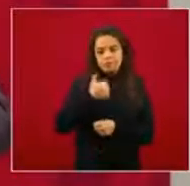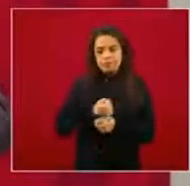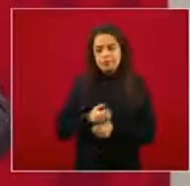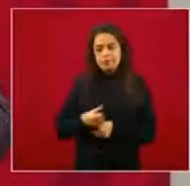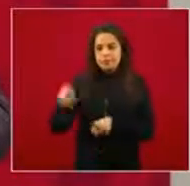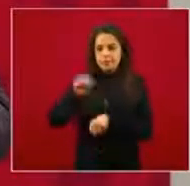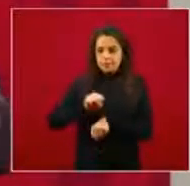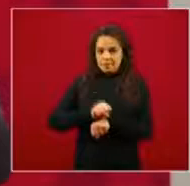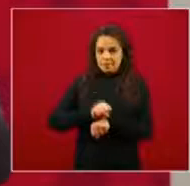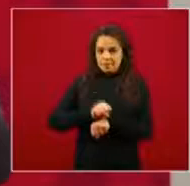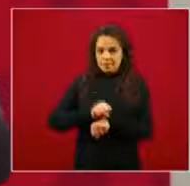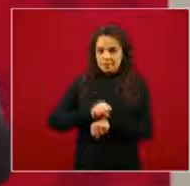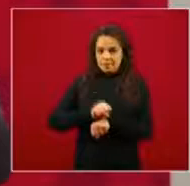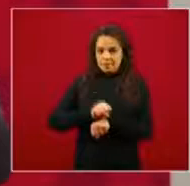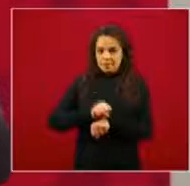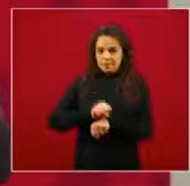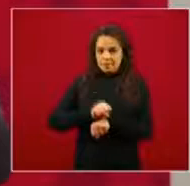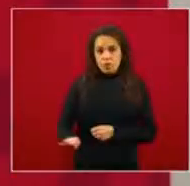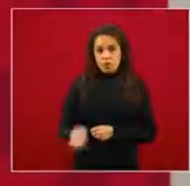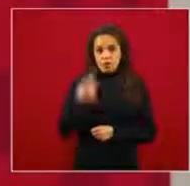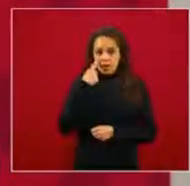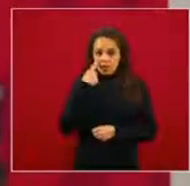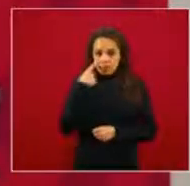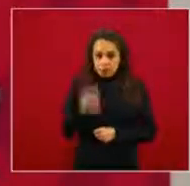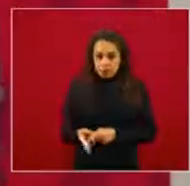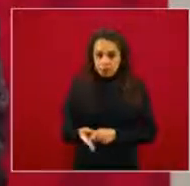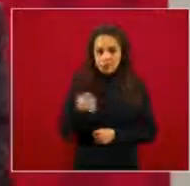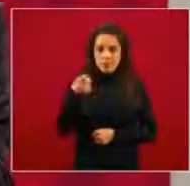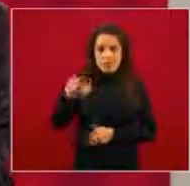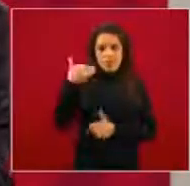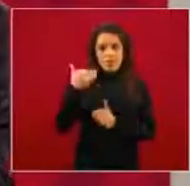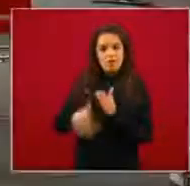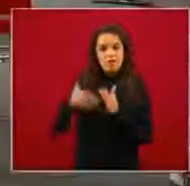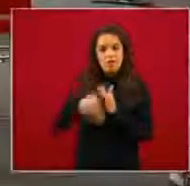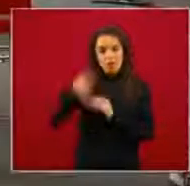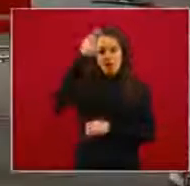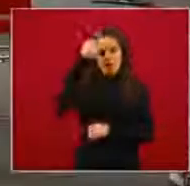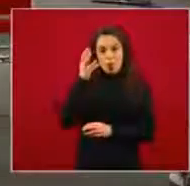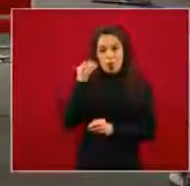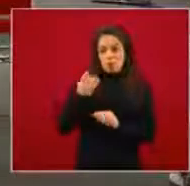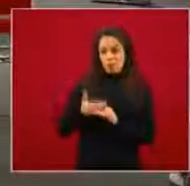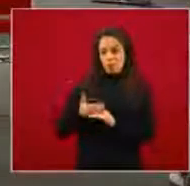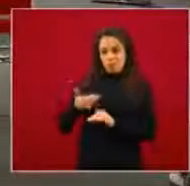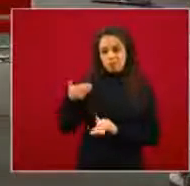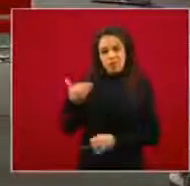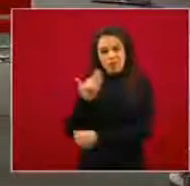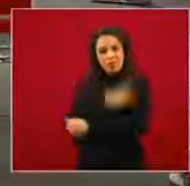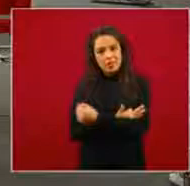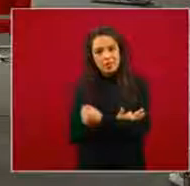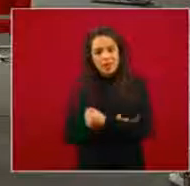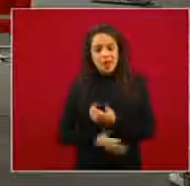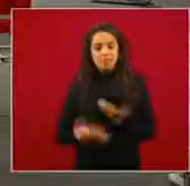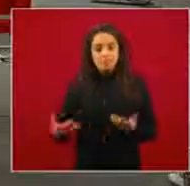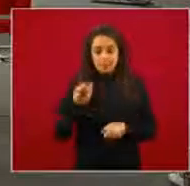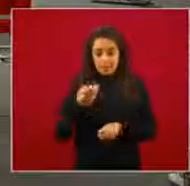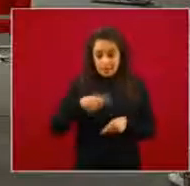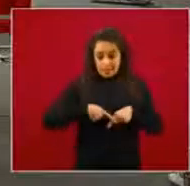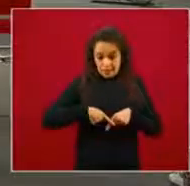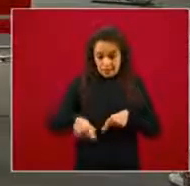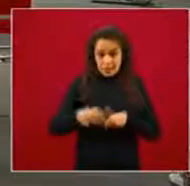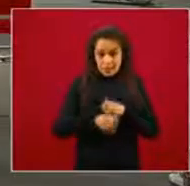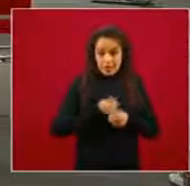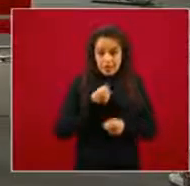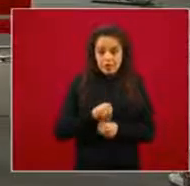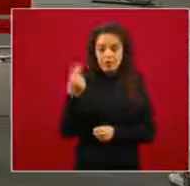able to fight again those left behind. There we will find those left behind, and we will work the entire